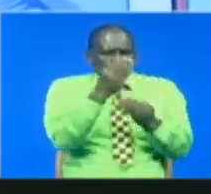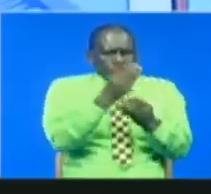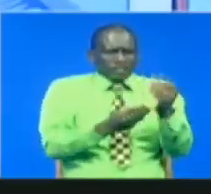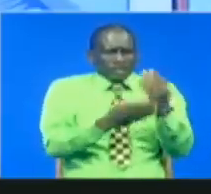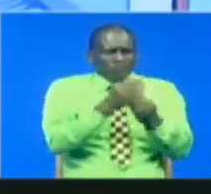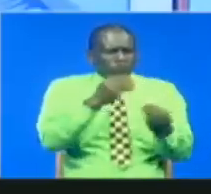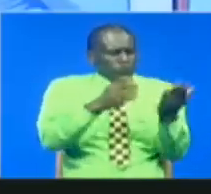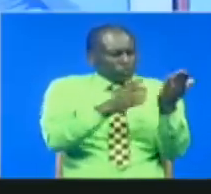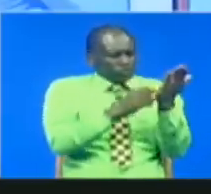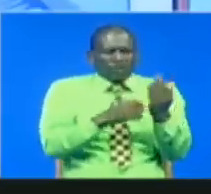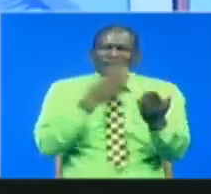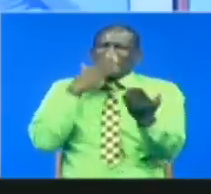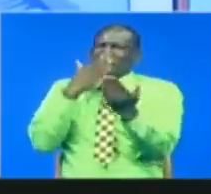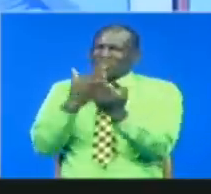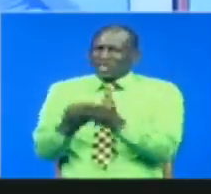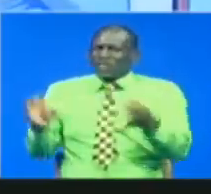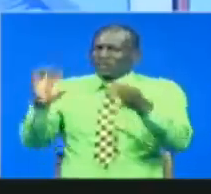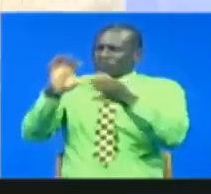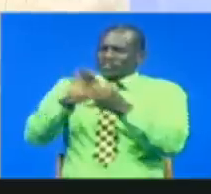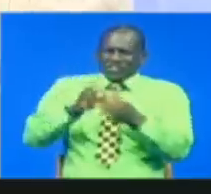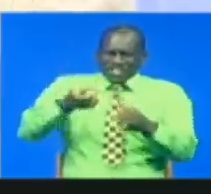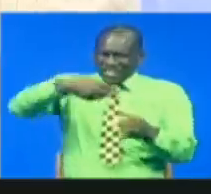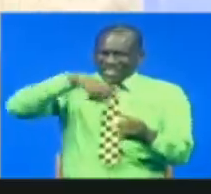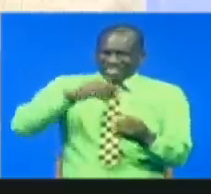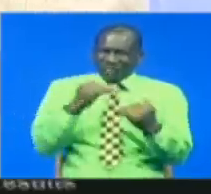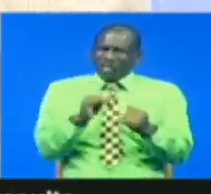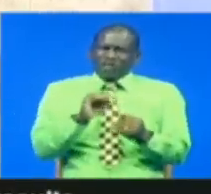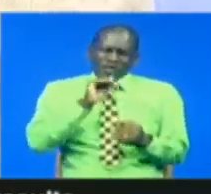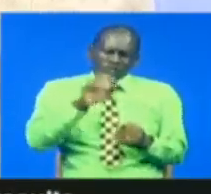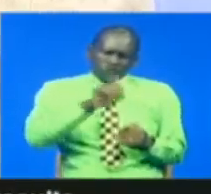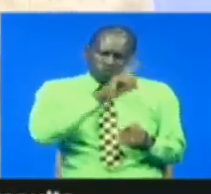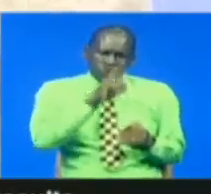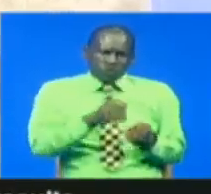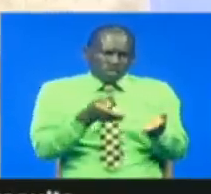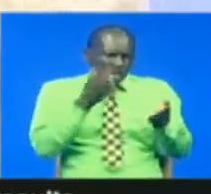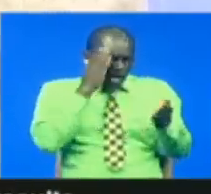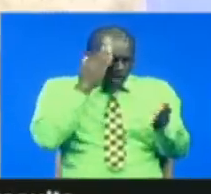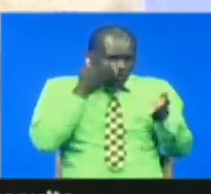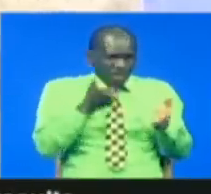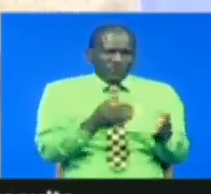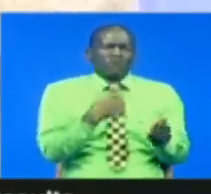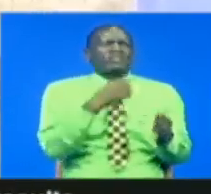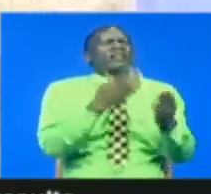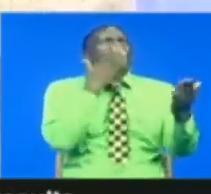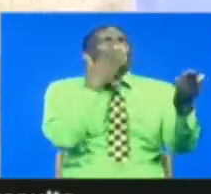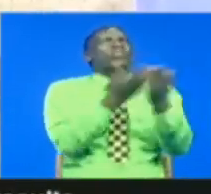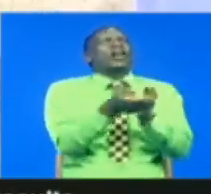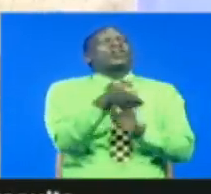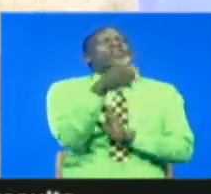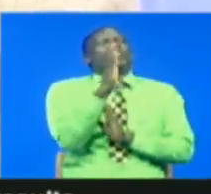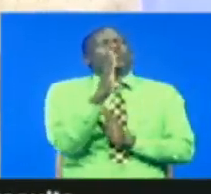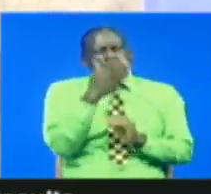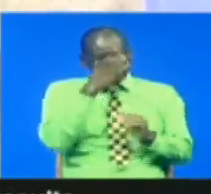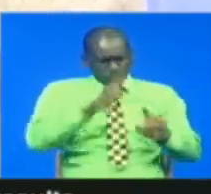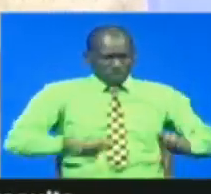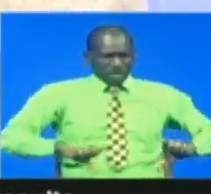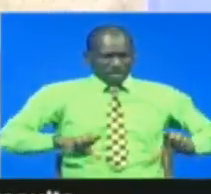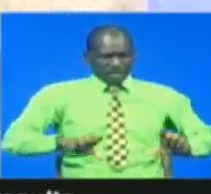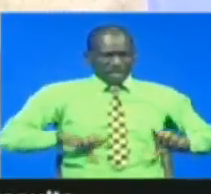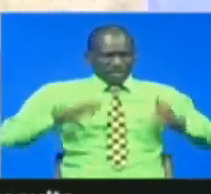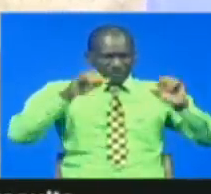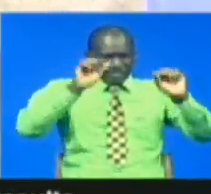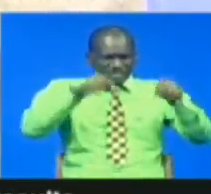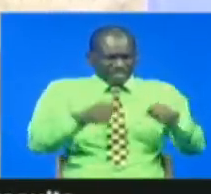hali. Shukran kwa kuungana nasi. Sasa acha nikuulize mwanzo, najua saizi wasema alhamdulillah, yani kwa vile uko hai. Hebu